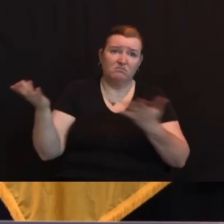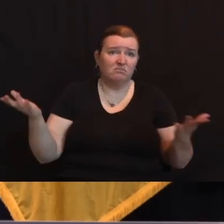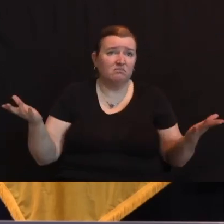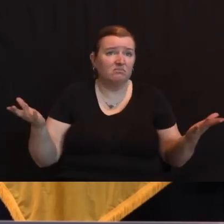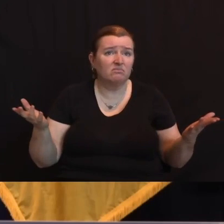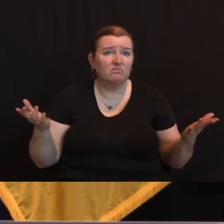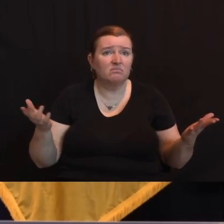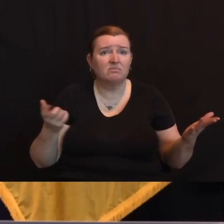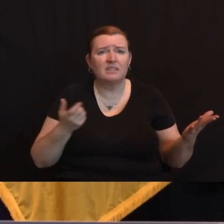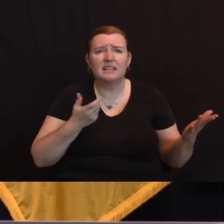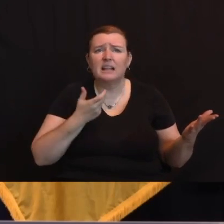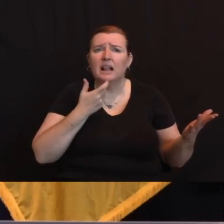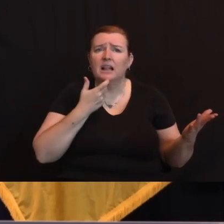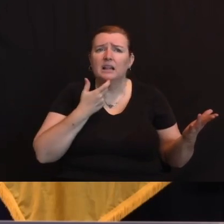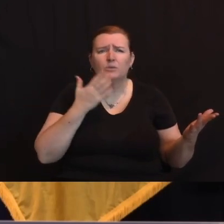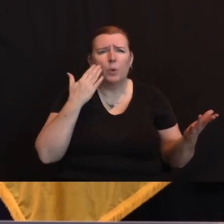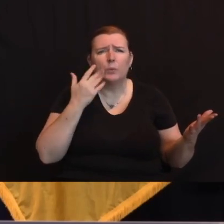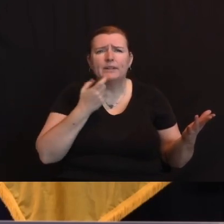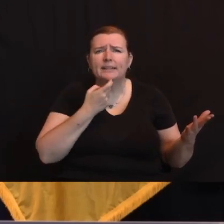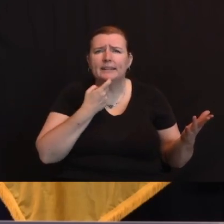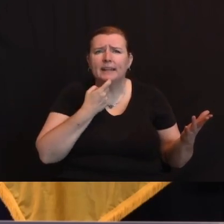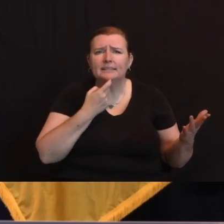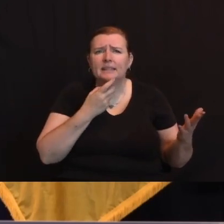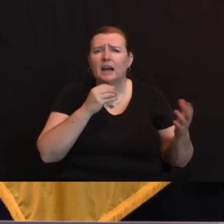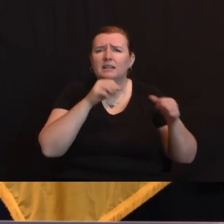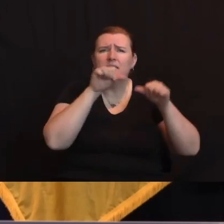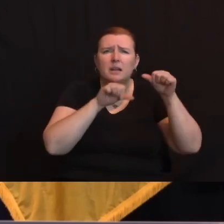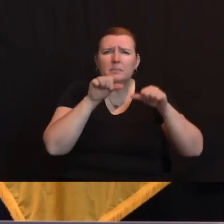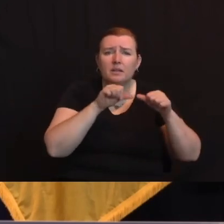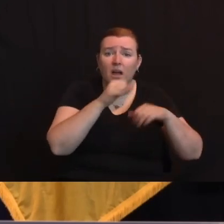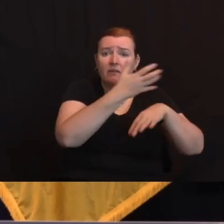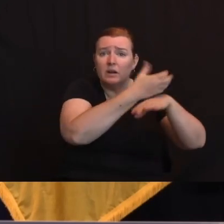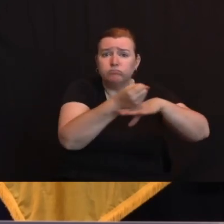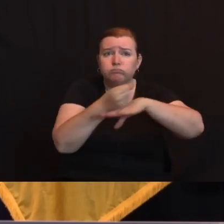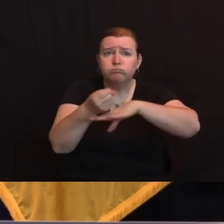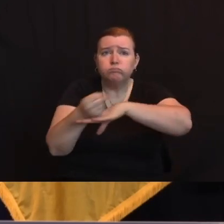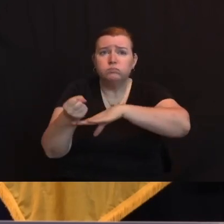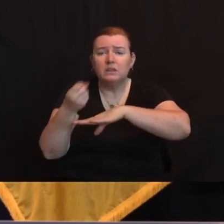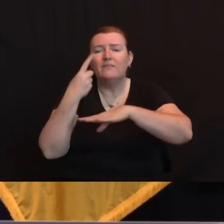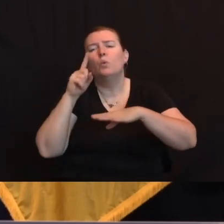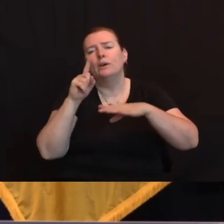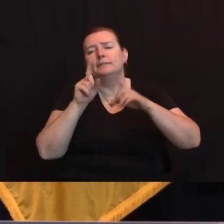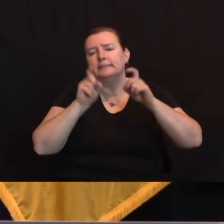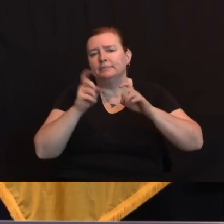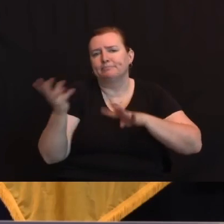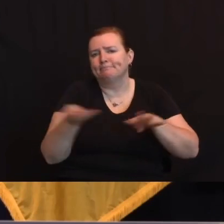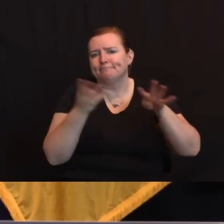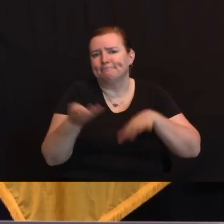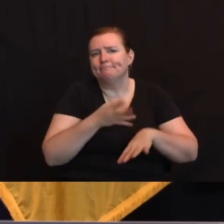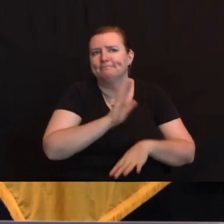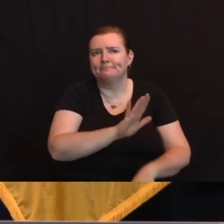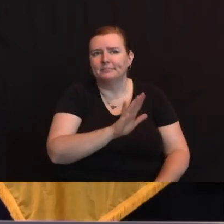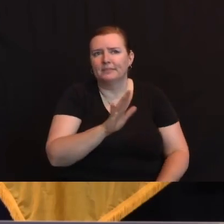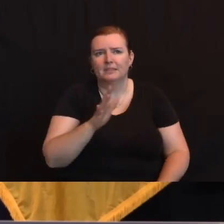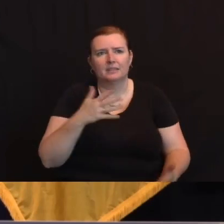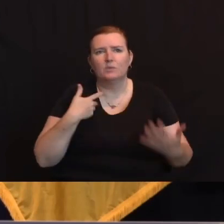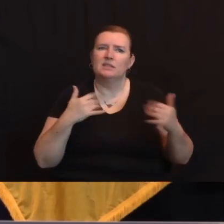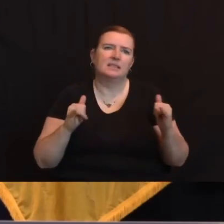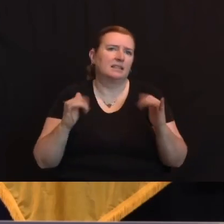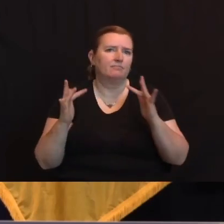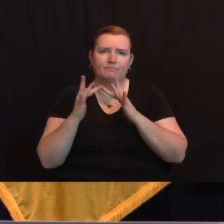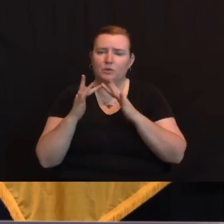turnaround time, we need the federal government first and foremost, and we will continue to work and find other solutions such as Rutgers